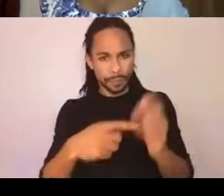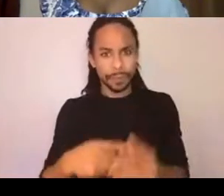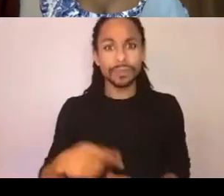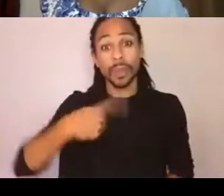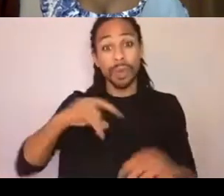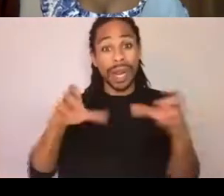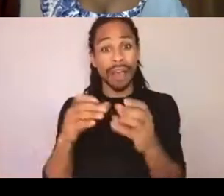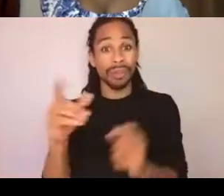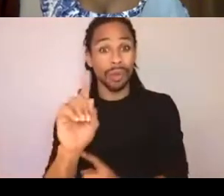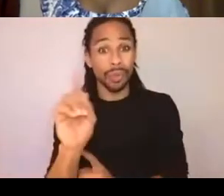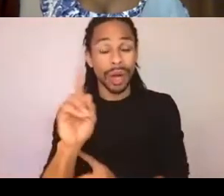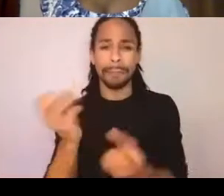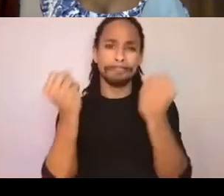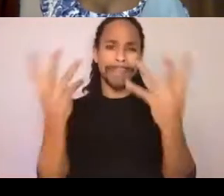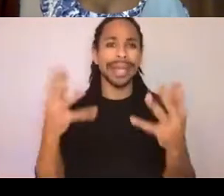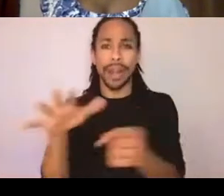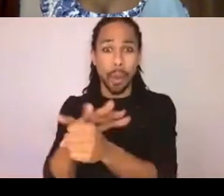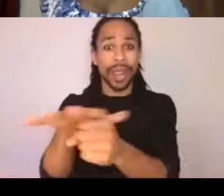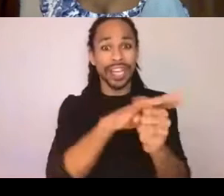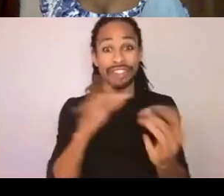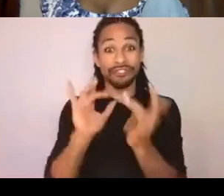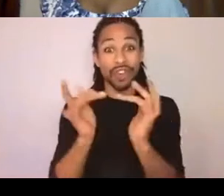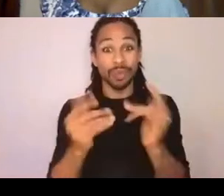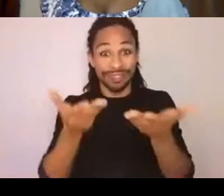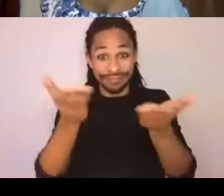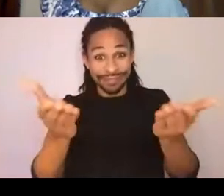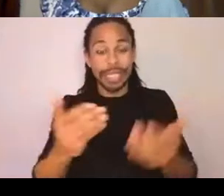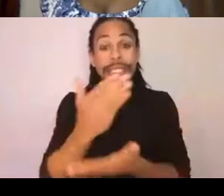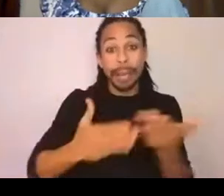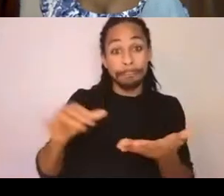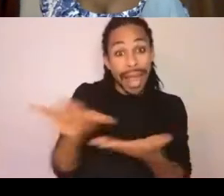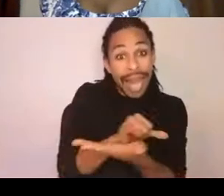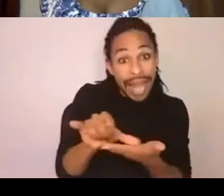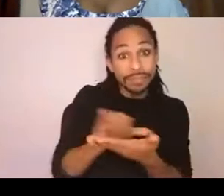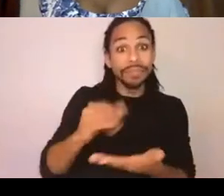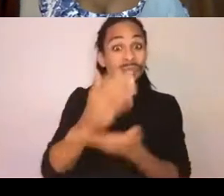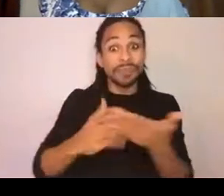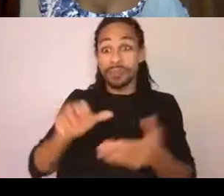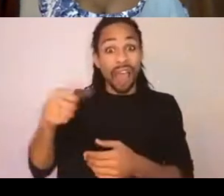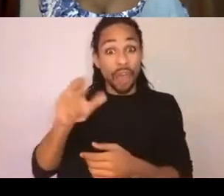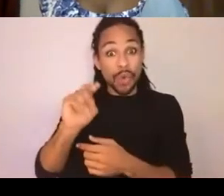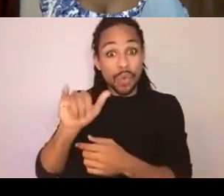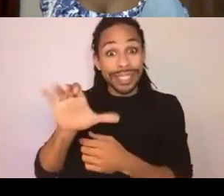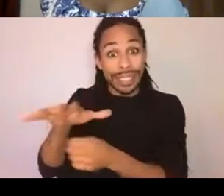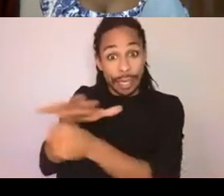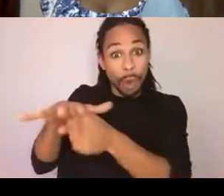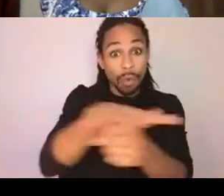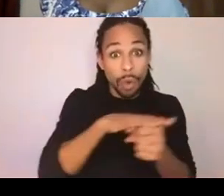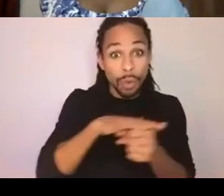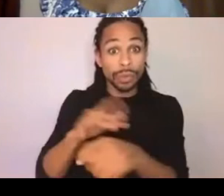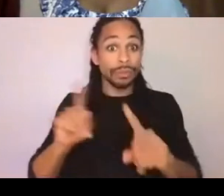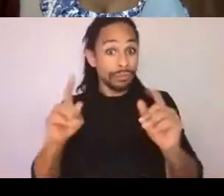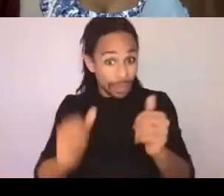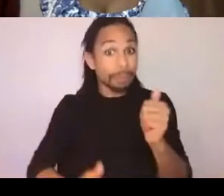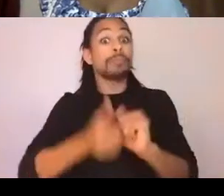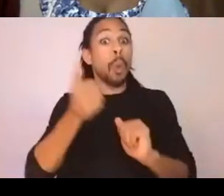virtually in many locations at once. Some of us are in Manhattan, others are in other boroughs of New York City that are mostly,